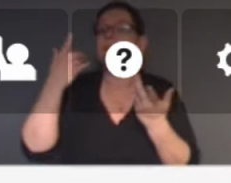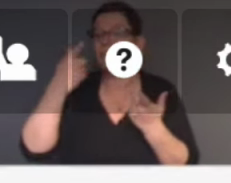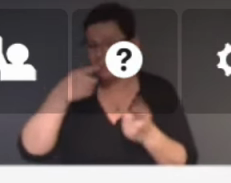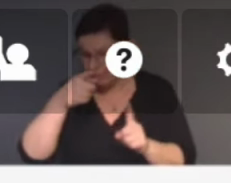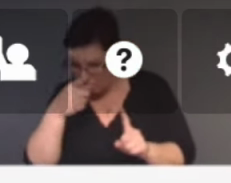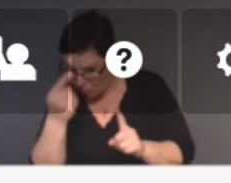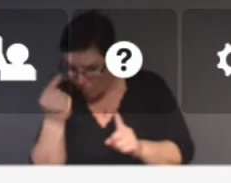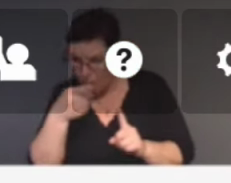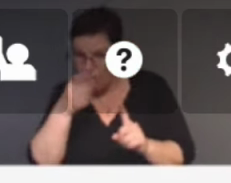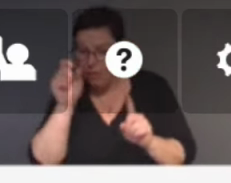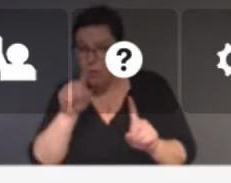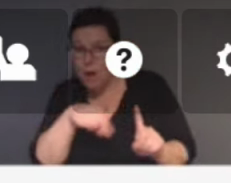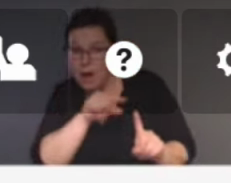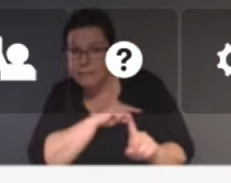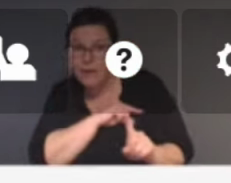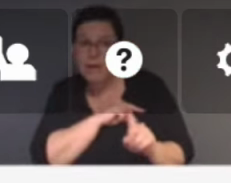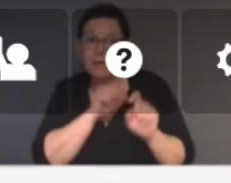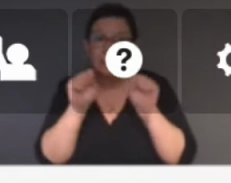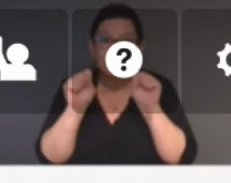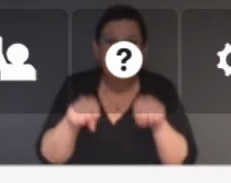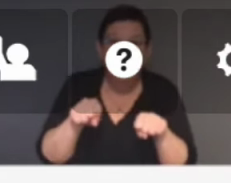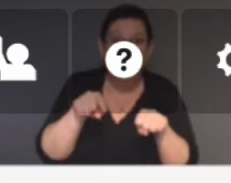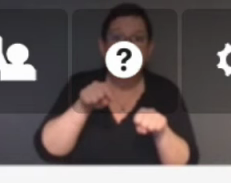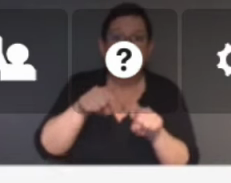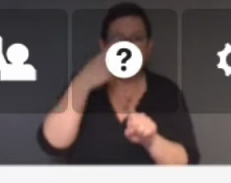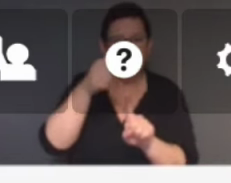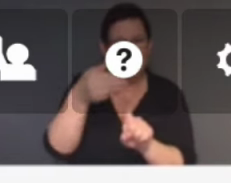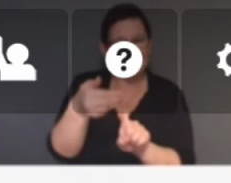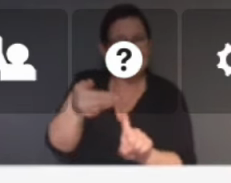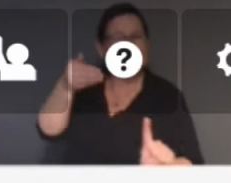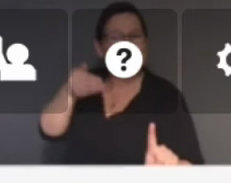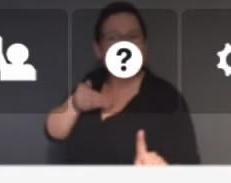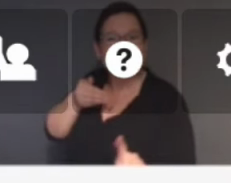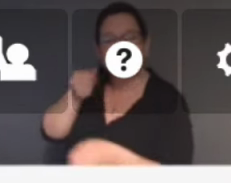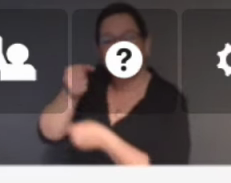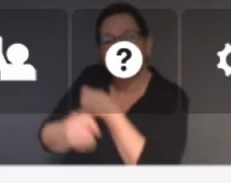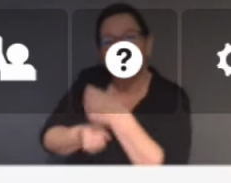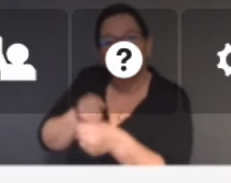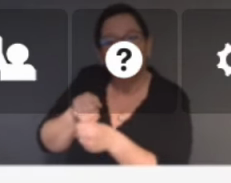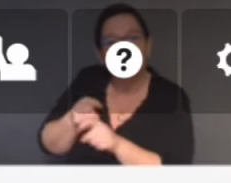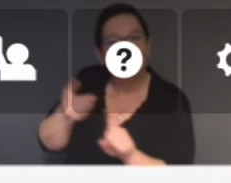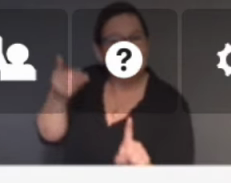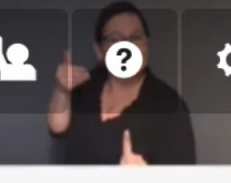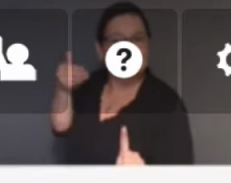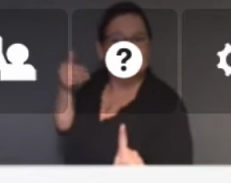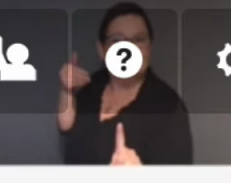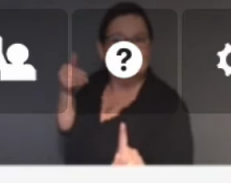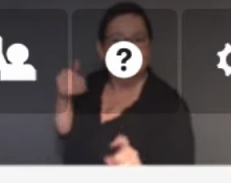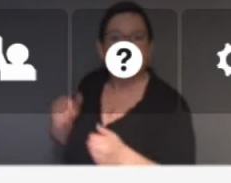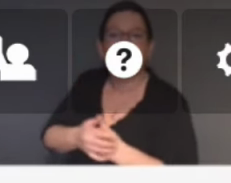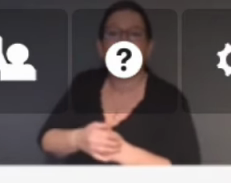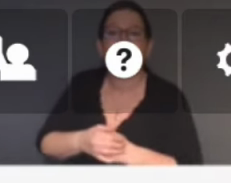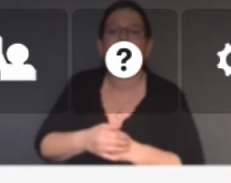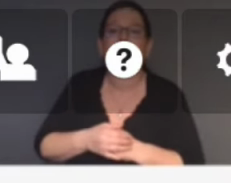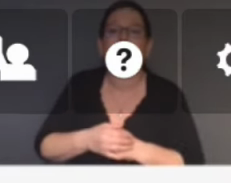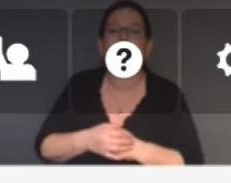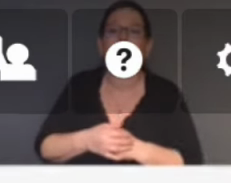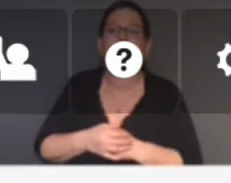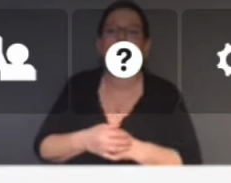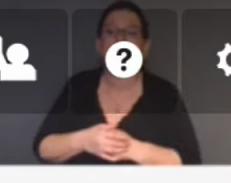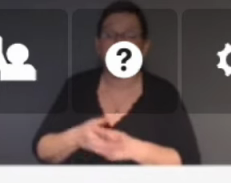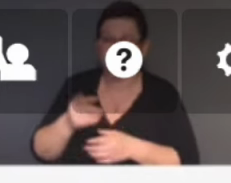instance, your income from 2022 will be used to calculate the benefits you receive from July 2023 to